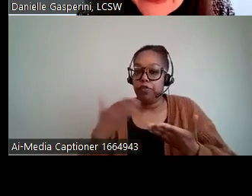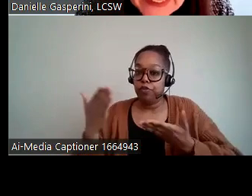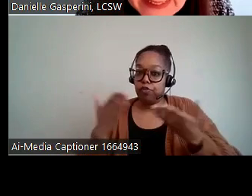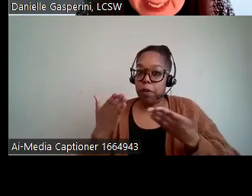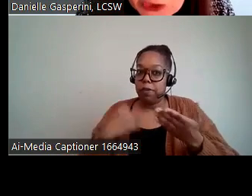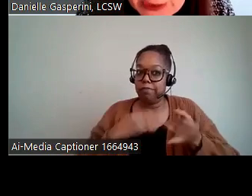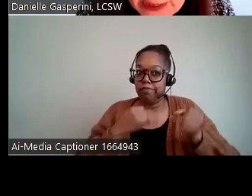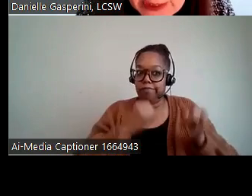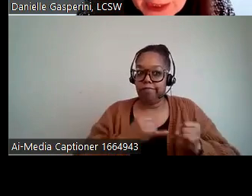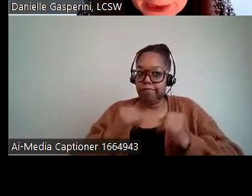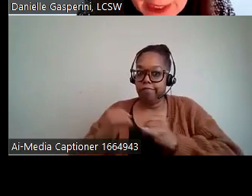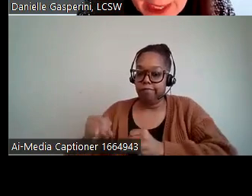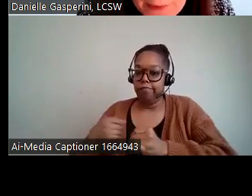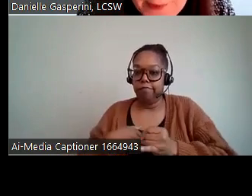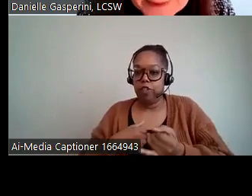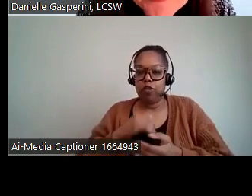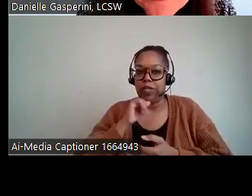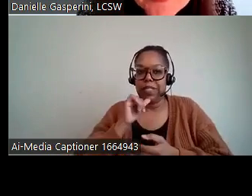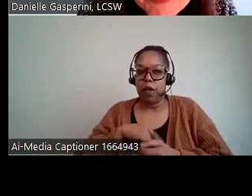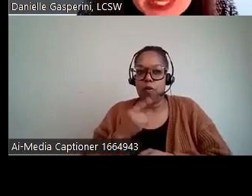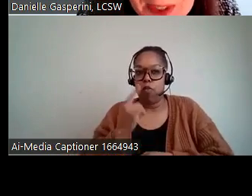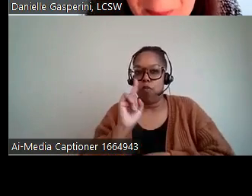So it's not cookie cutter at all.